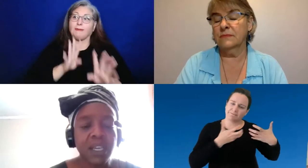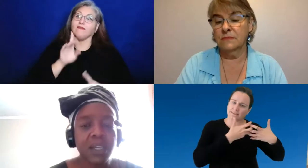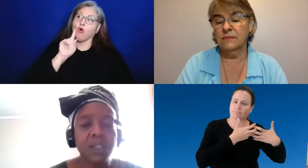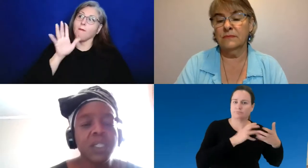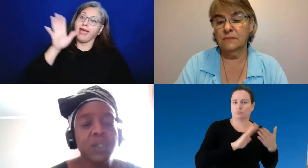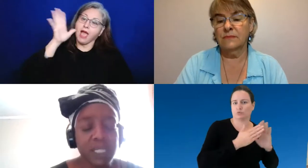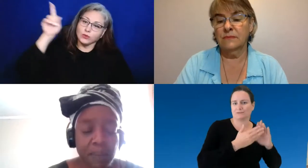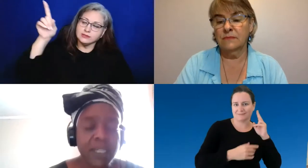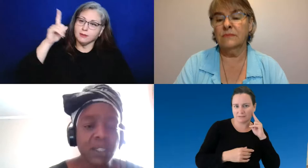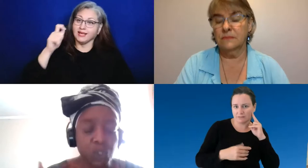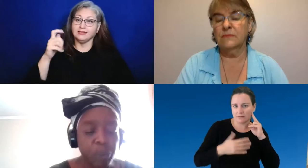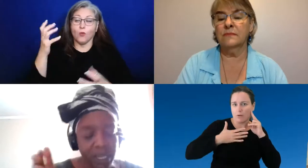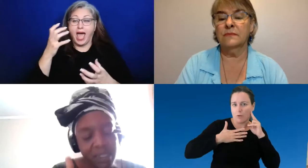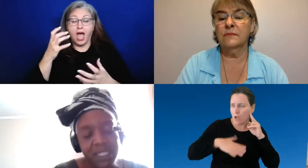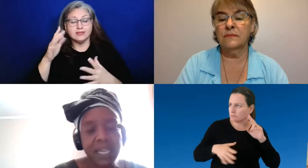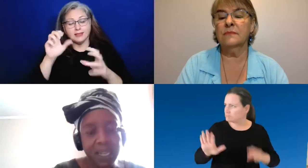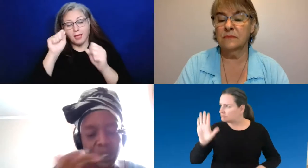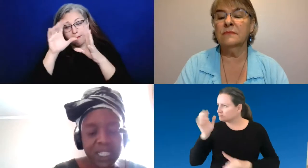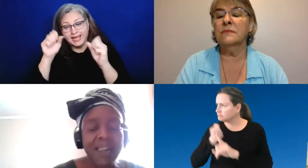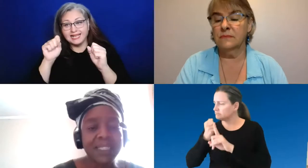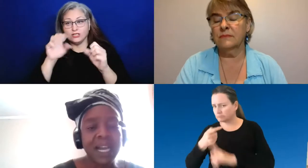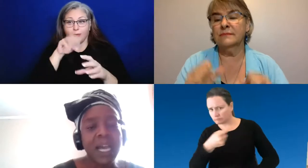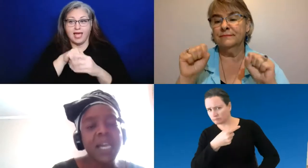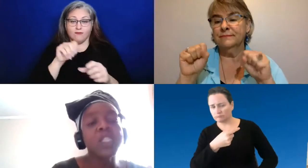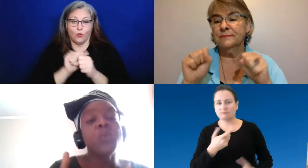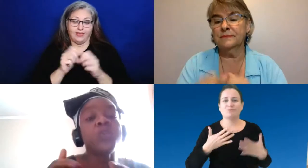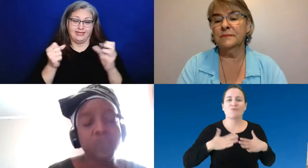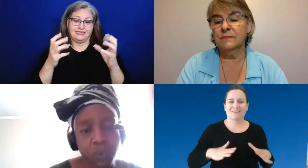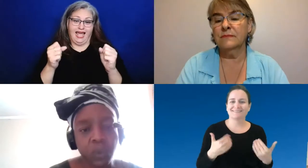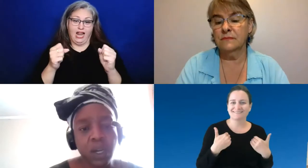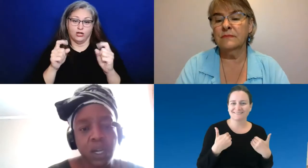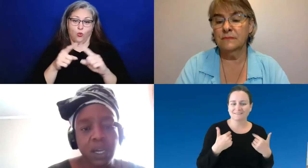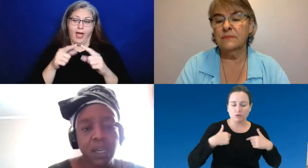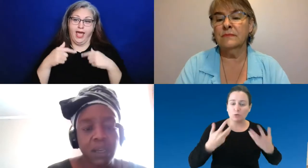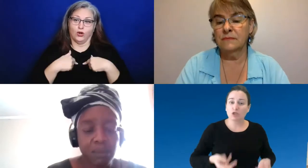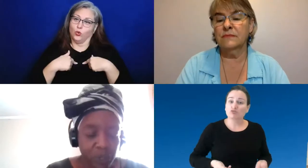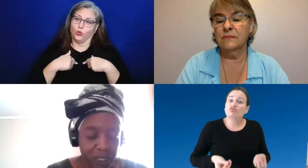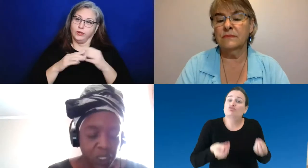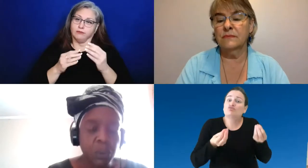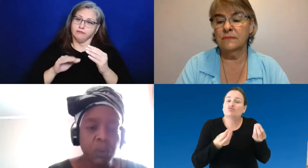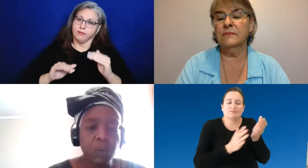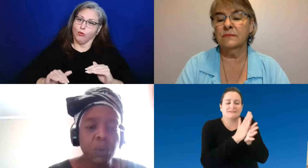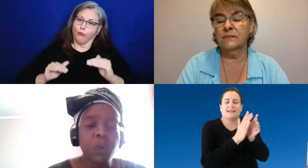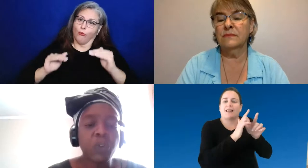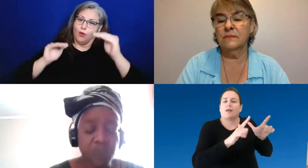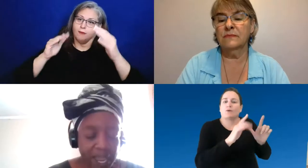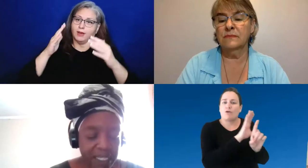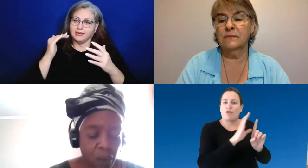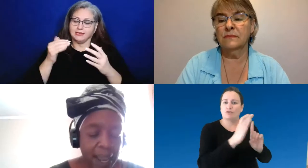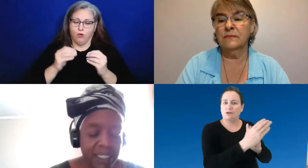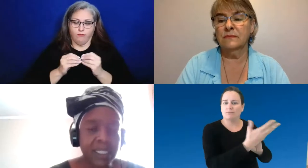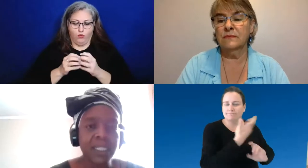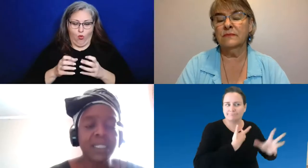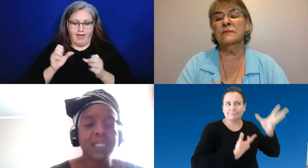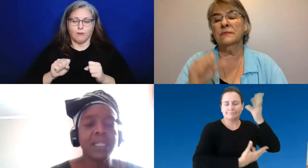parents. It was amazing to be in the sign language culture as we grew, because we could find